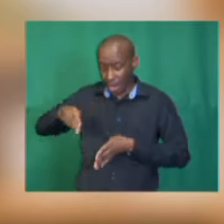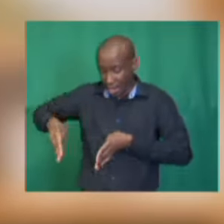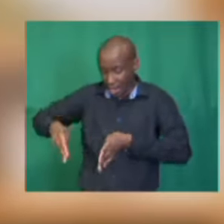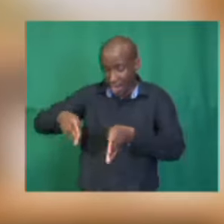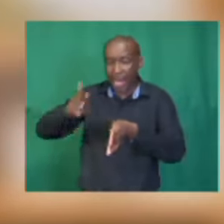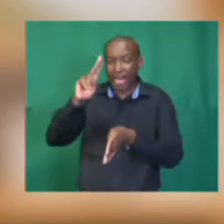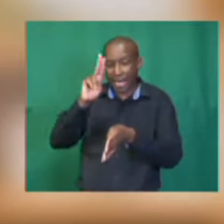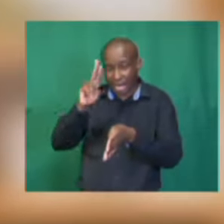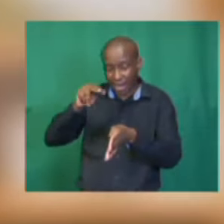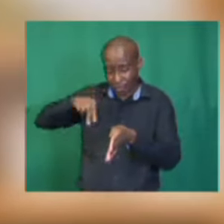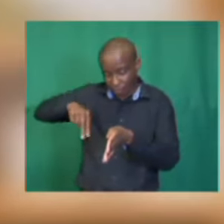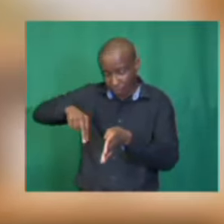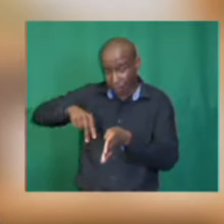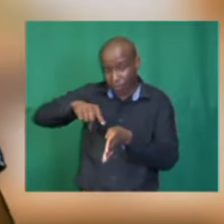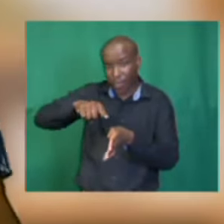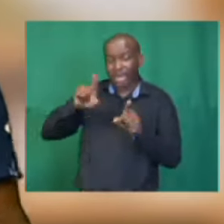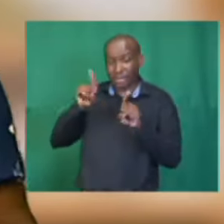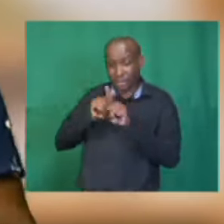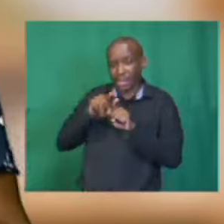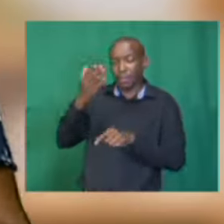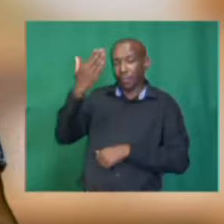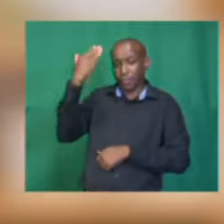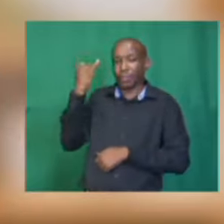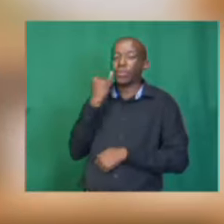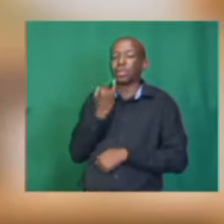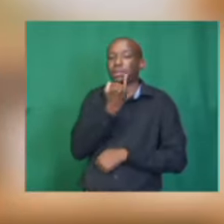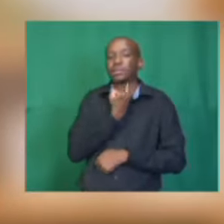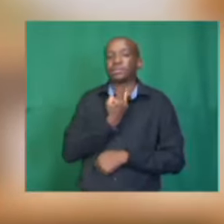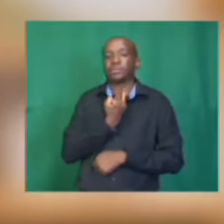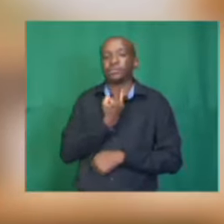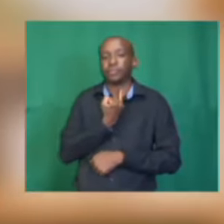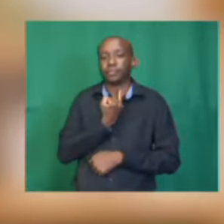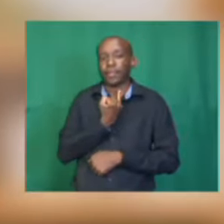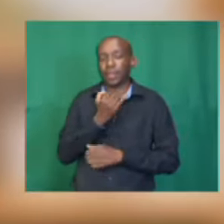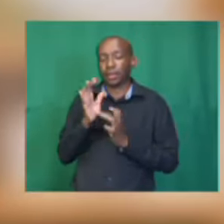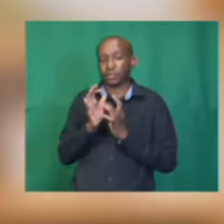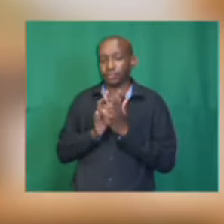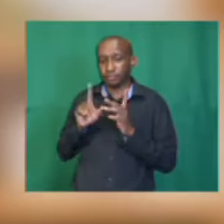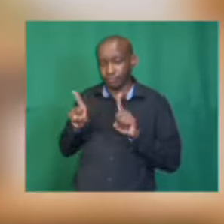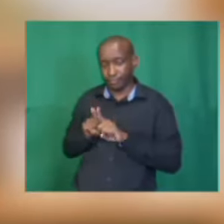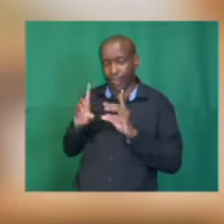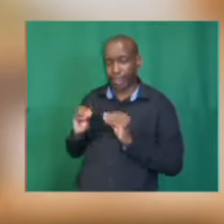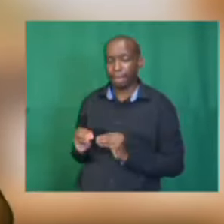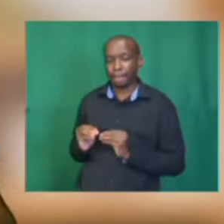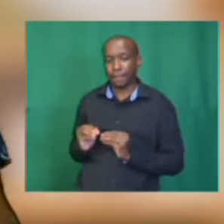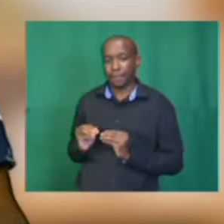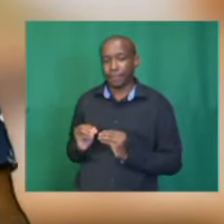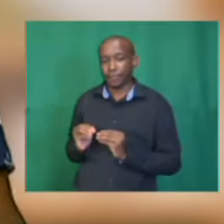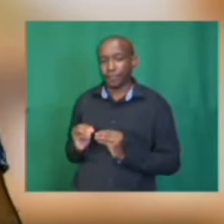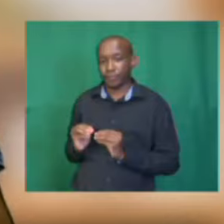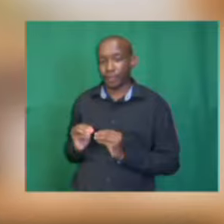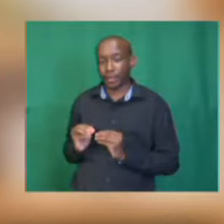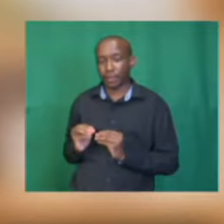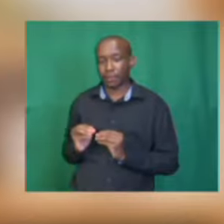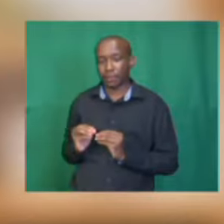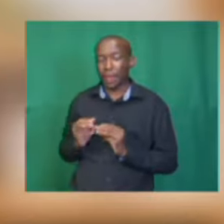same thing that was done in Israel at the time of Jesus Christ. So that is why we can safely conclude